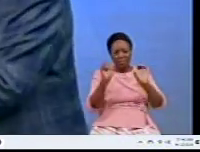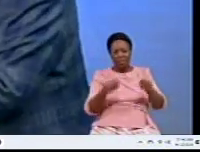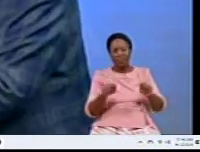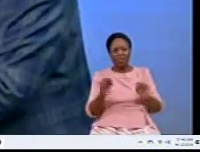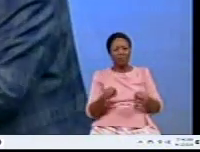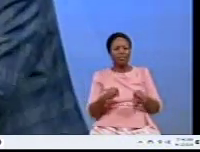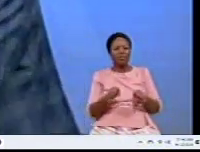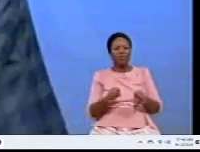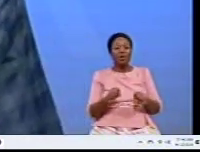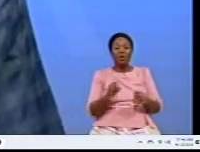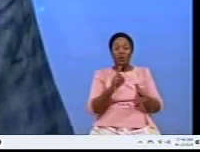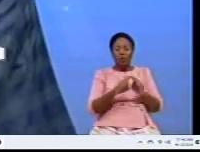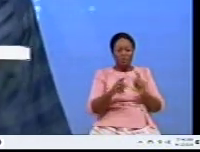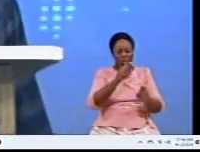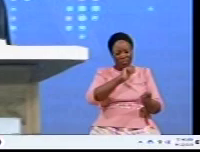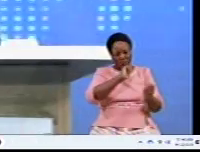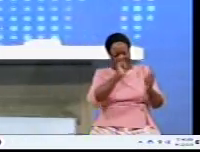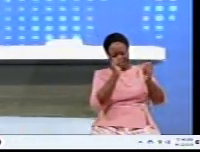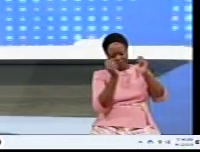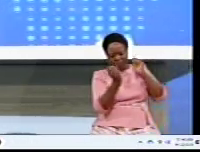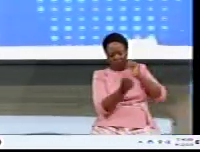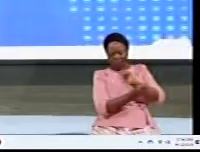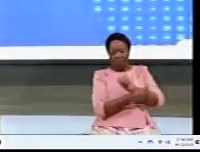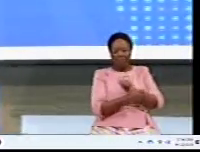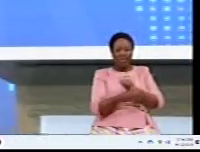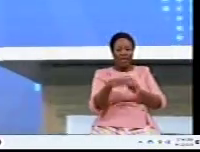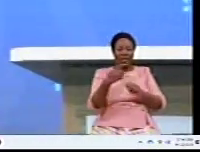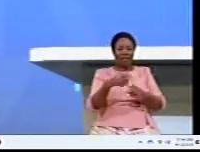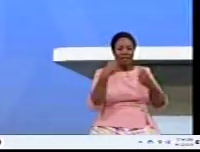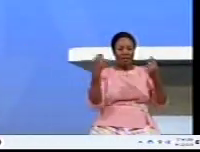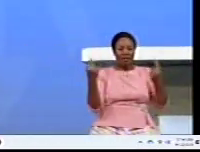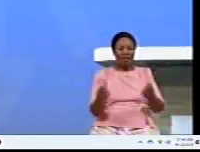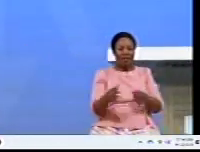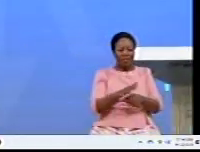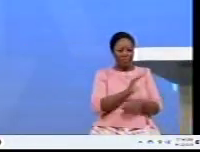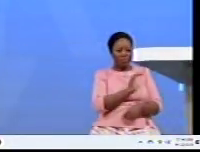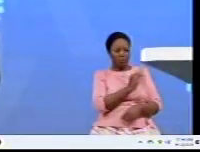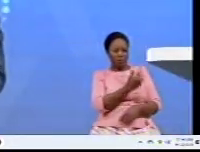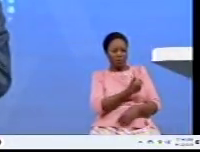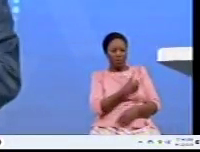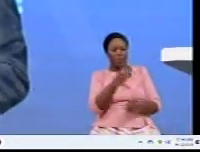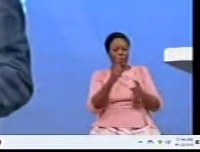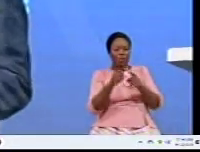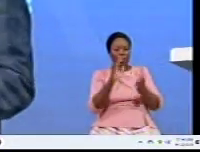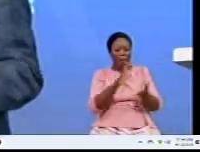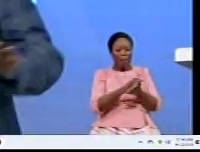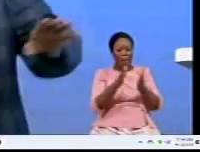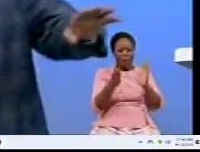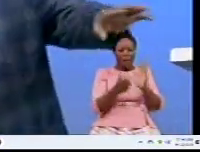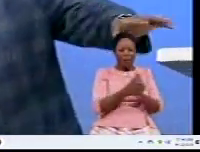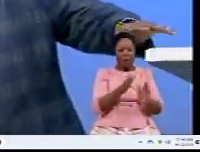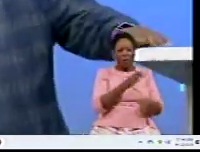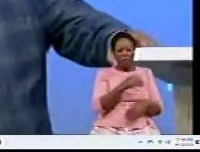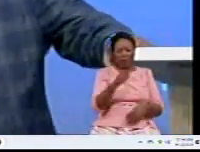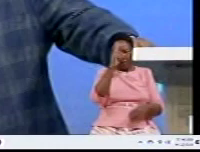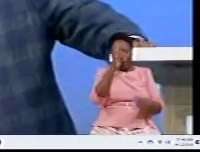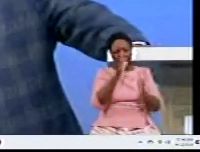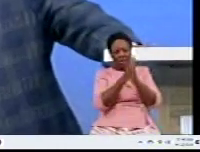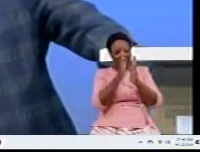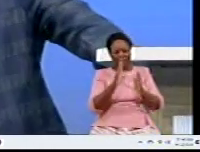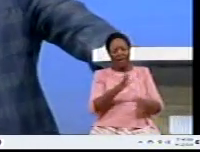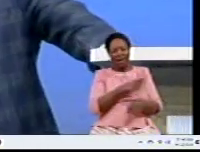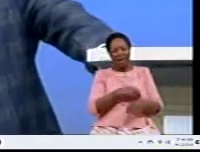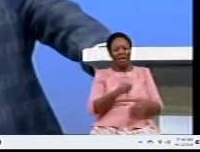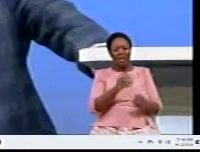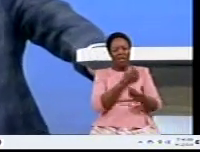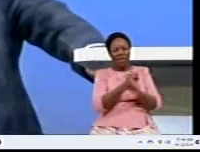impossible, to transform the sinful soul, to become a saved soul. With